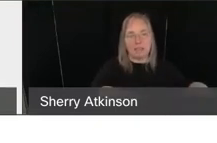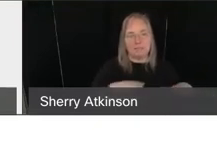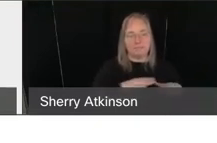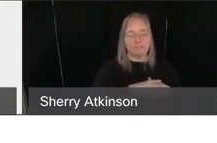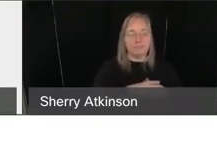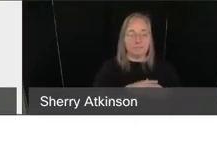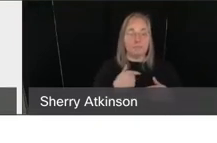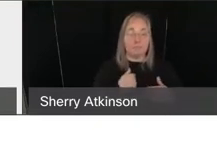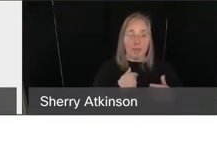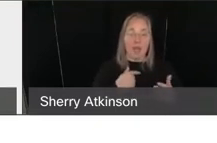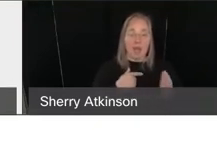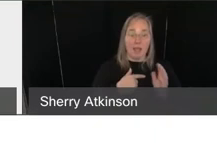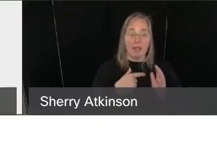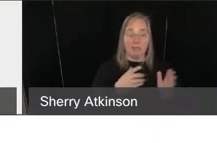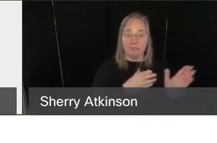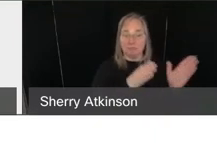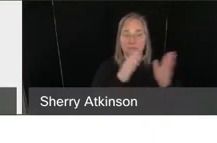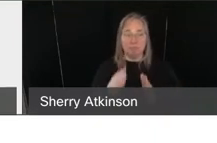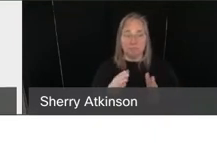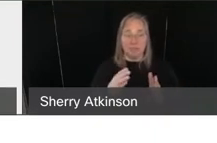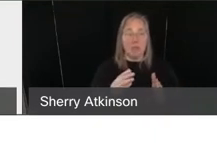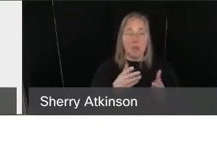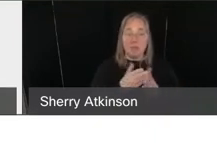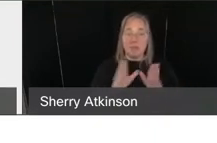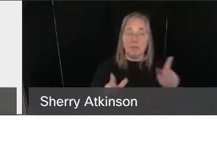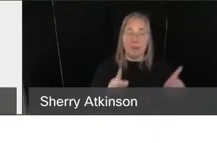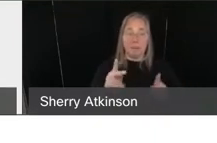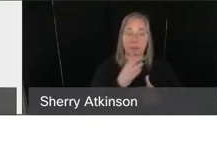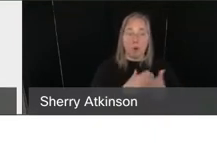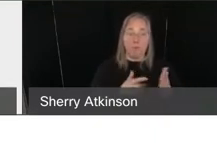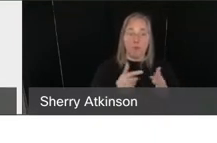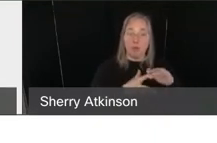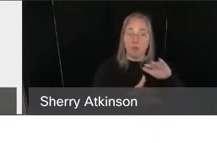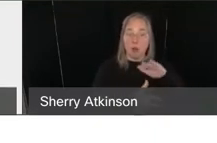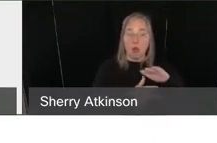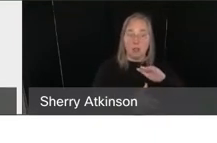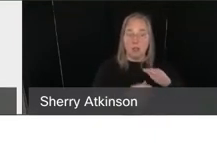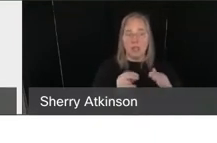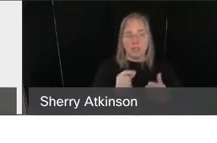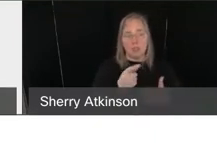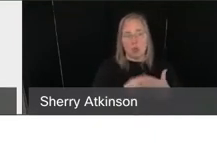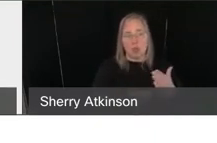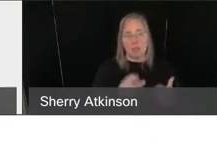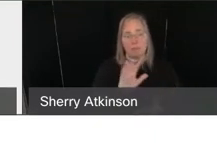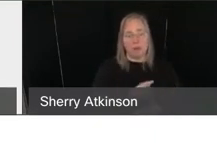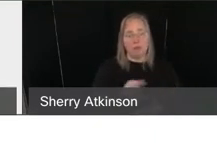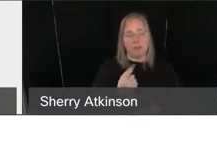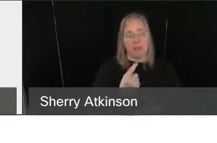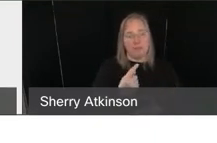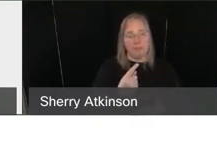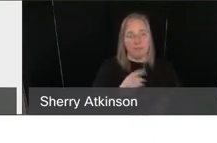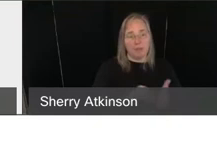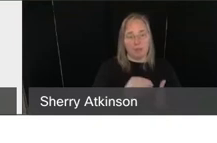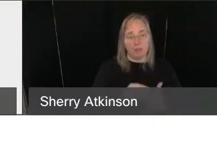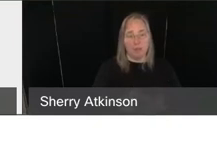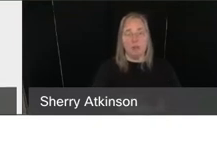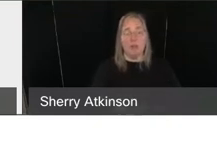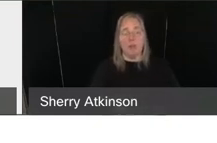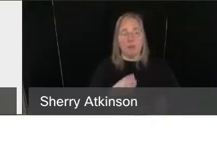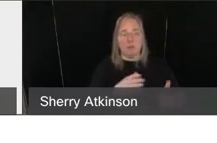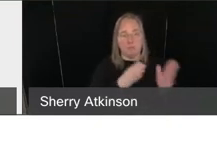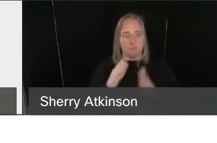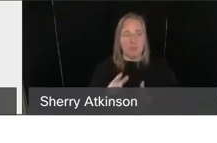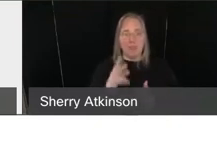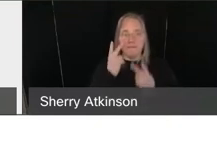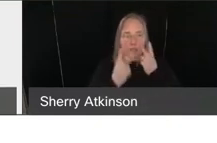the garage, the public portion of the garage, has a cost of approximately 11. The visual performing arts has a cost